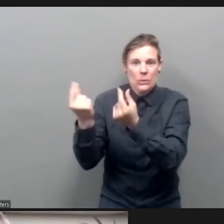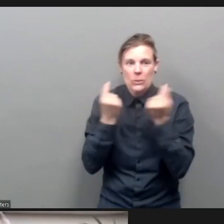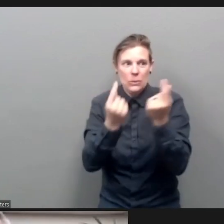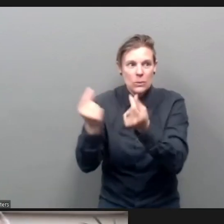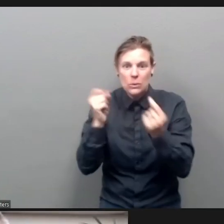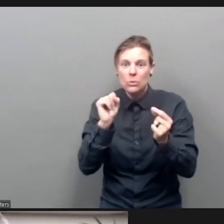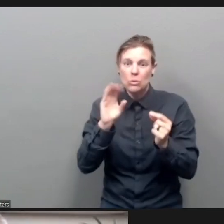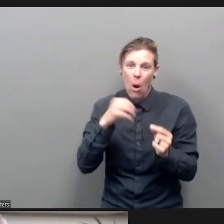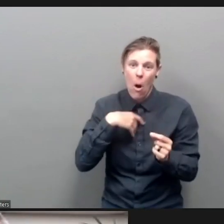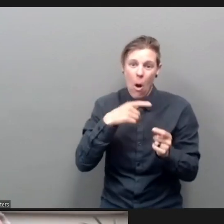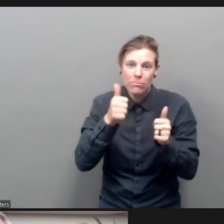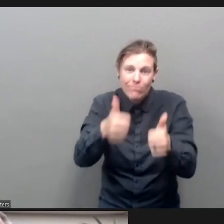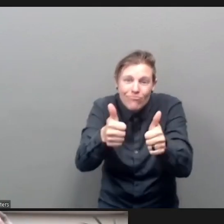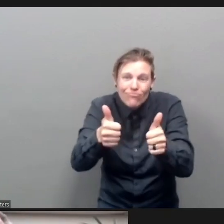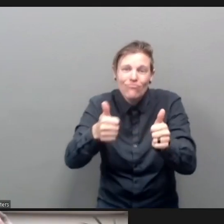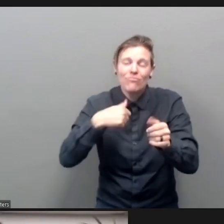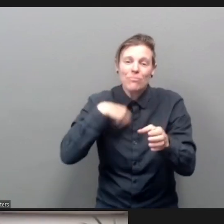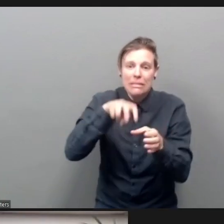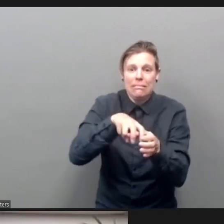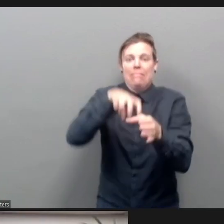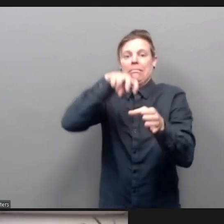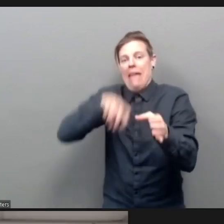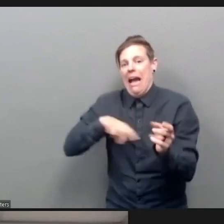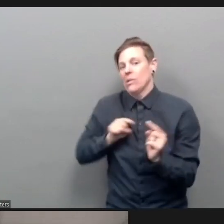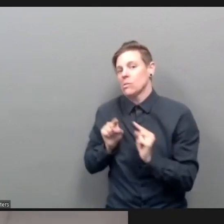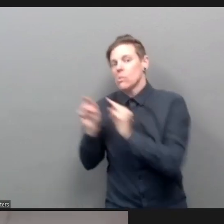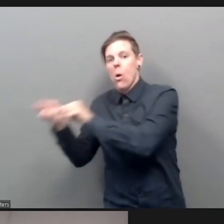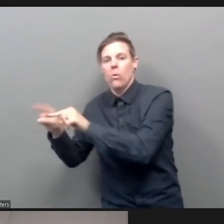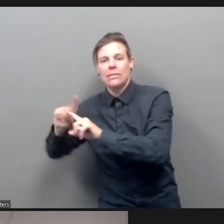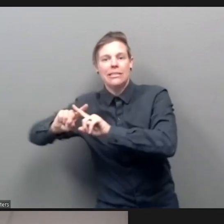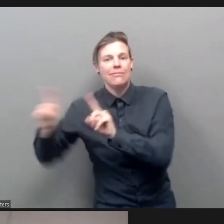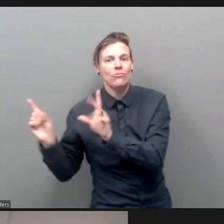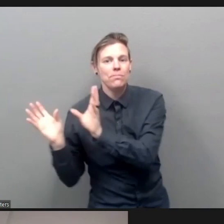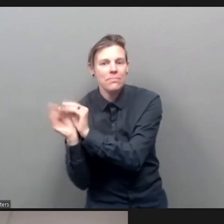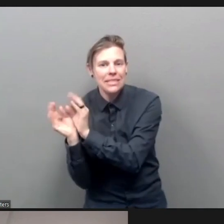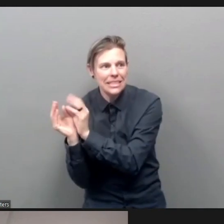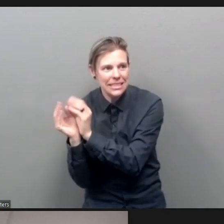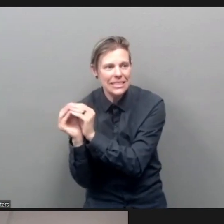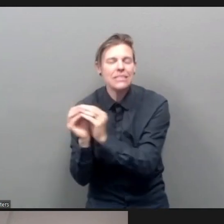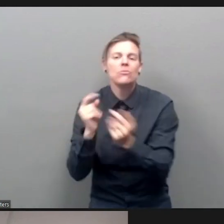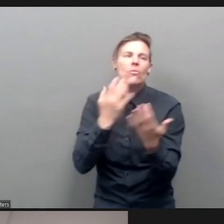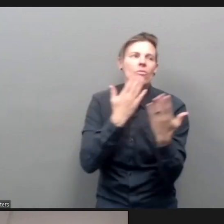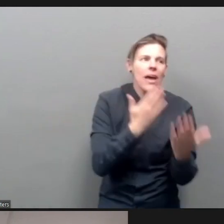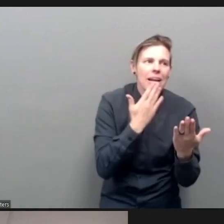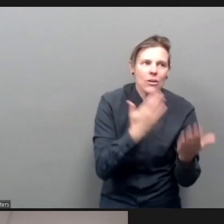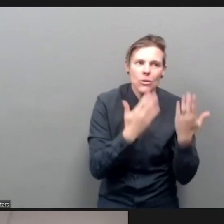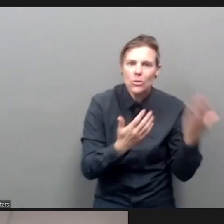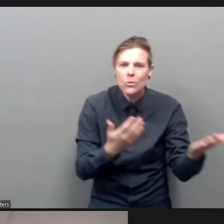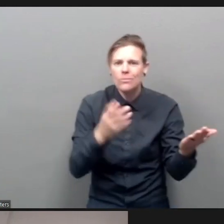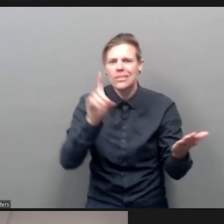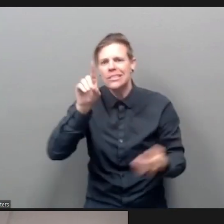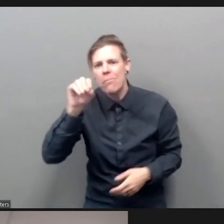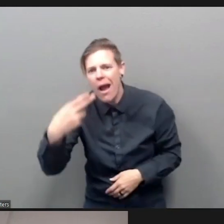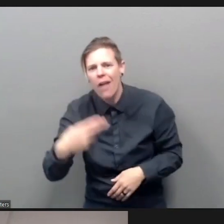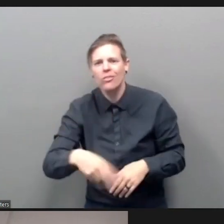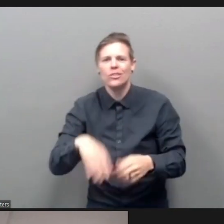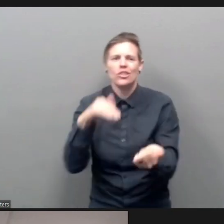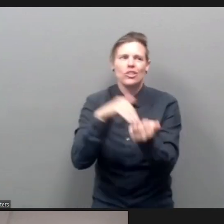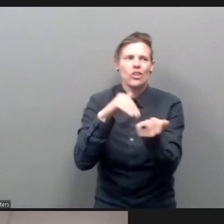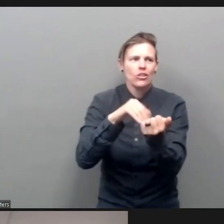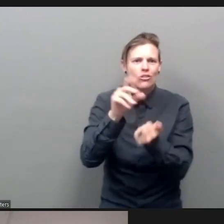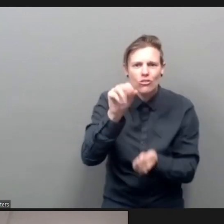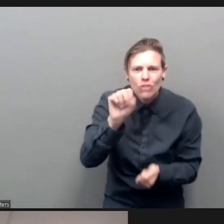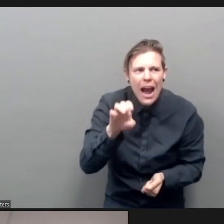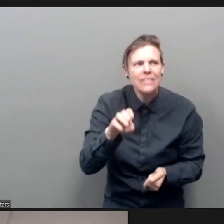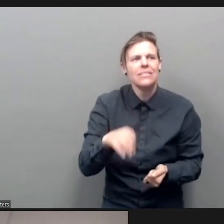our healthcare workers, and every New Mexican who's been vaccinated, who's gotten a booster, who's continuing to support us, the National